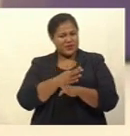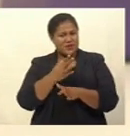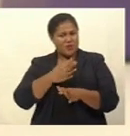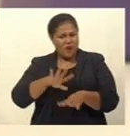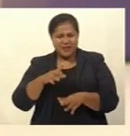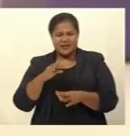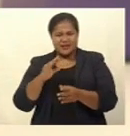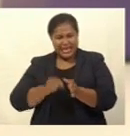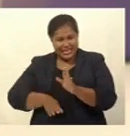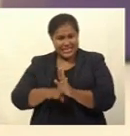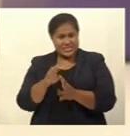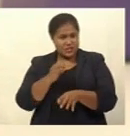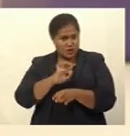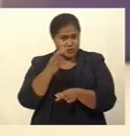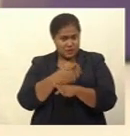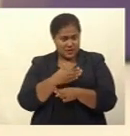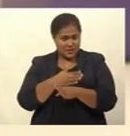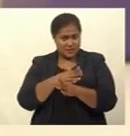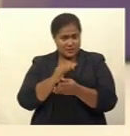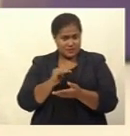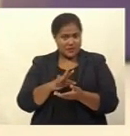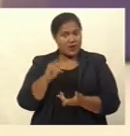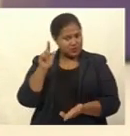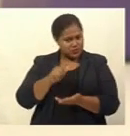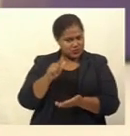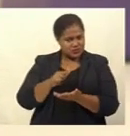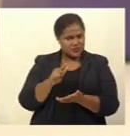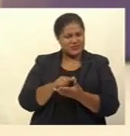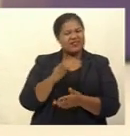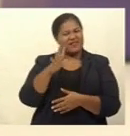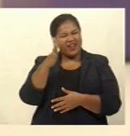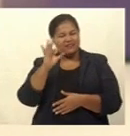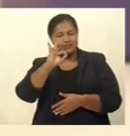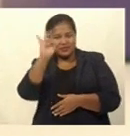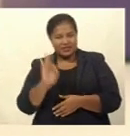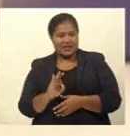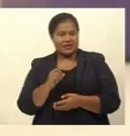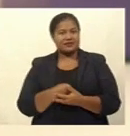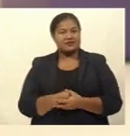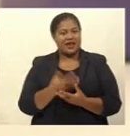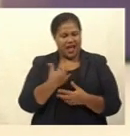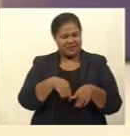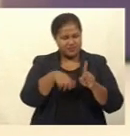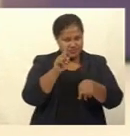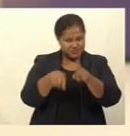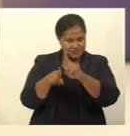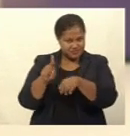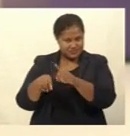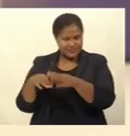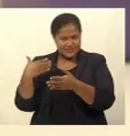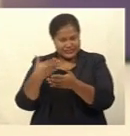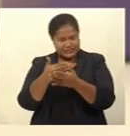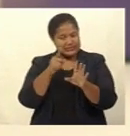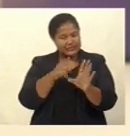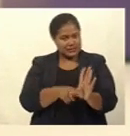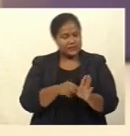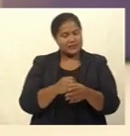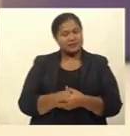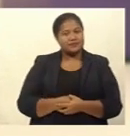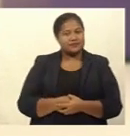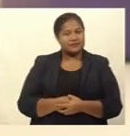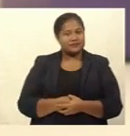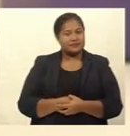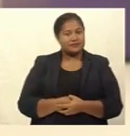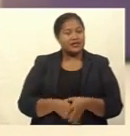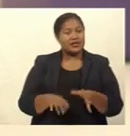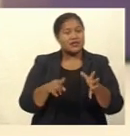or even lower in the hope of finally lifting wage growth and inflation after years of tepid gains. Meanwhile, the